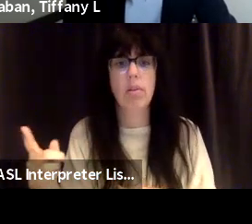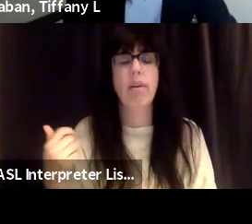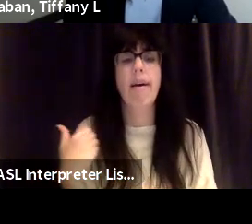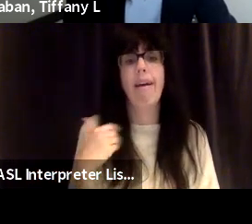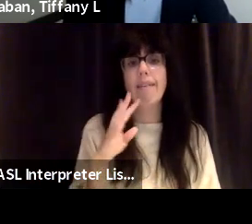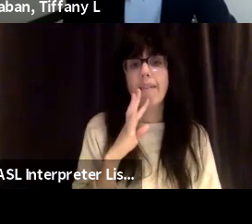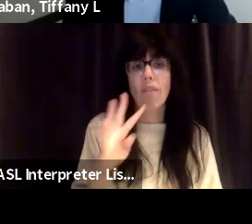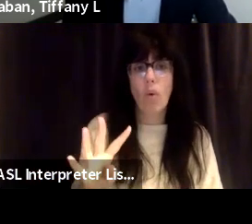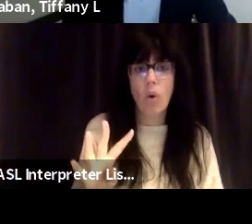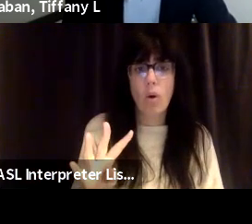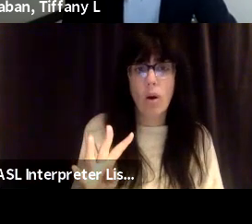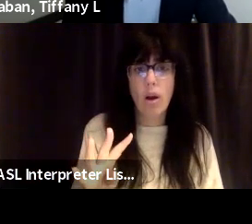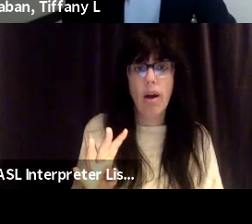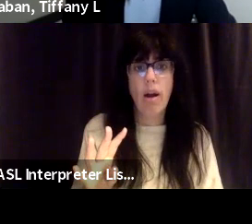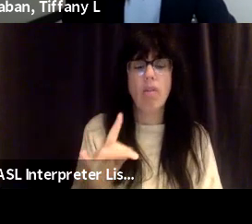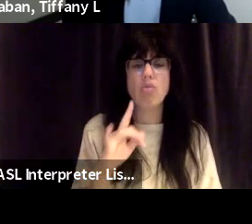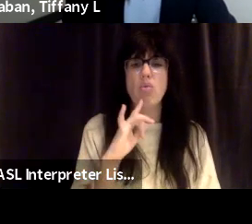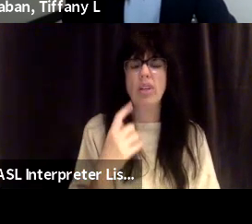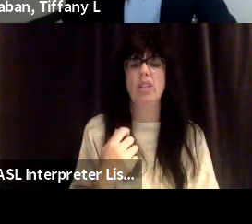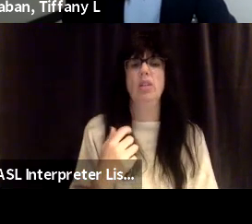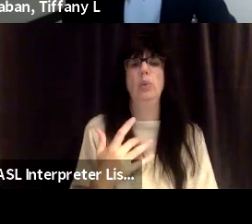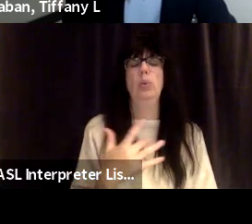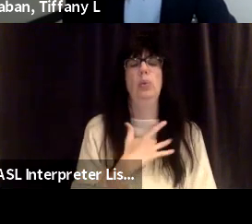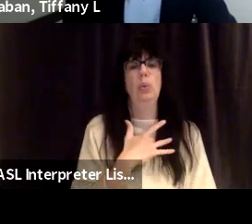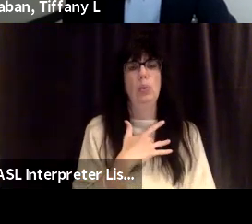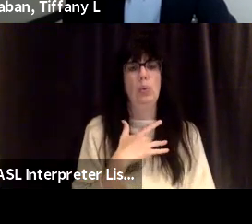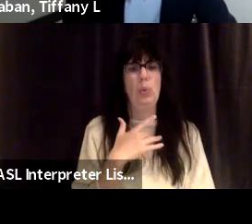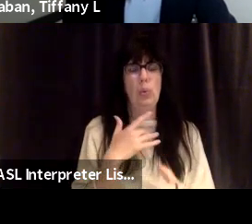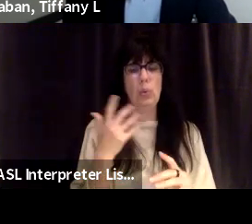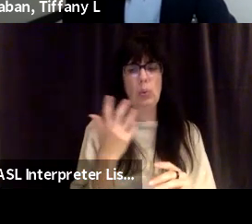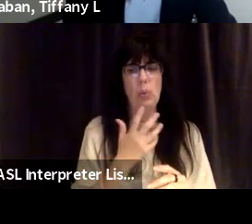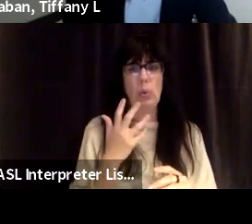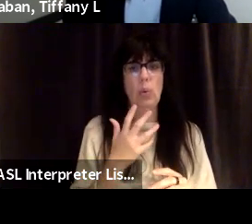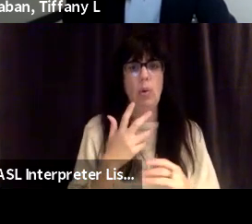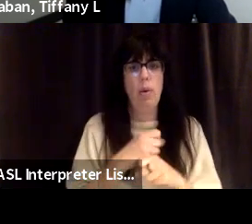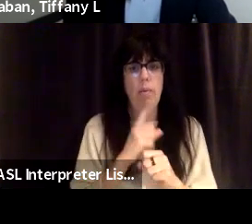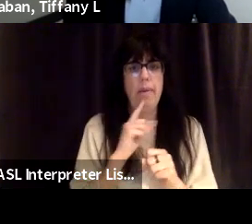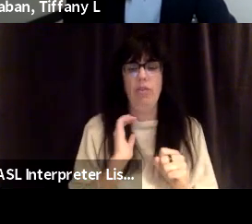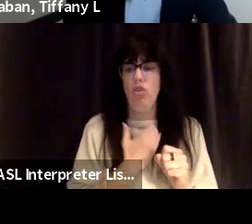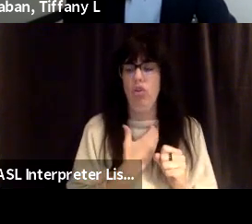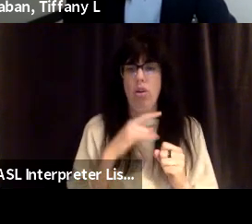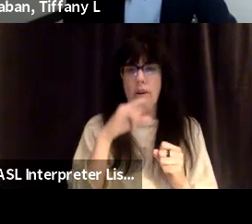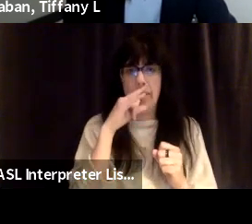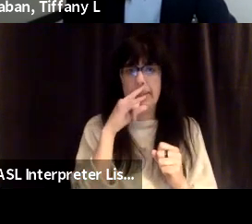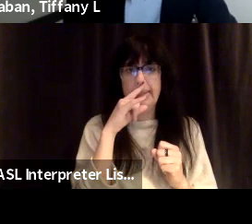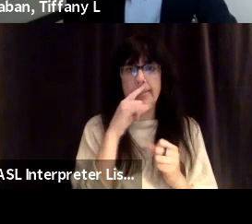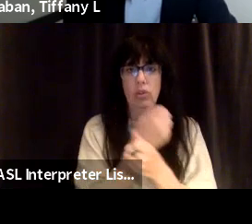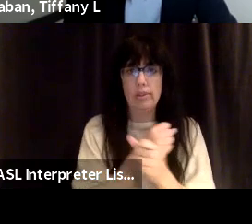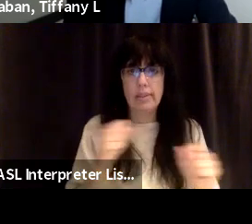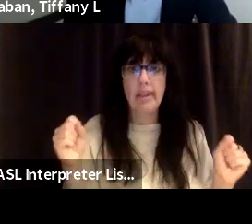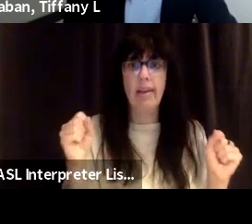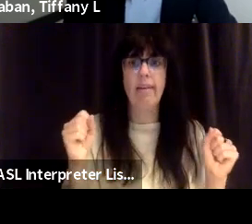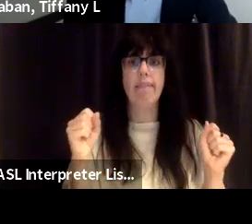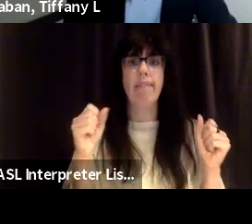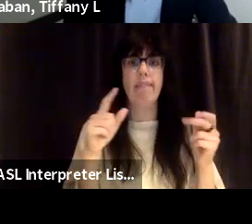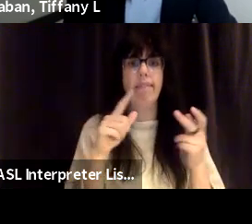I connected and I was impacted by that. And I wanna make sure that our kids are safe, that our streets are clean. I